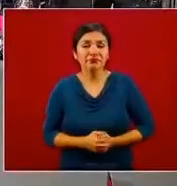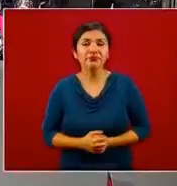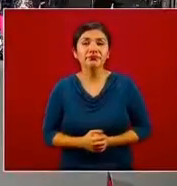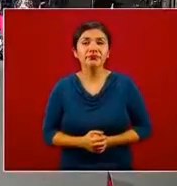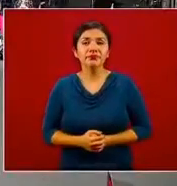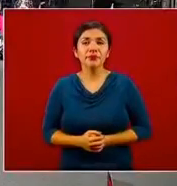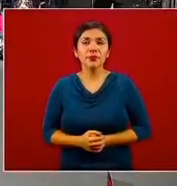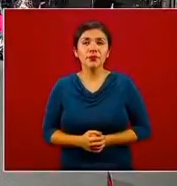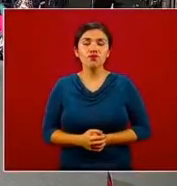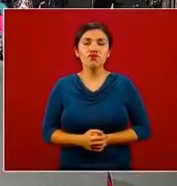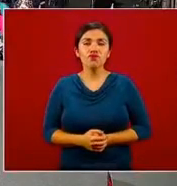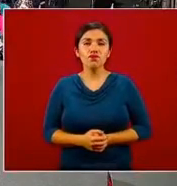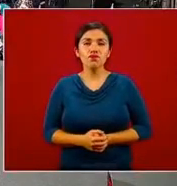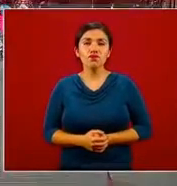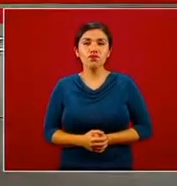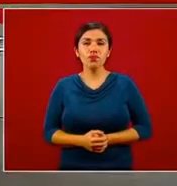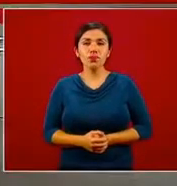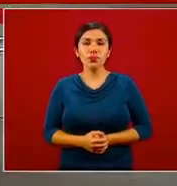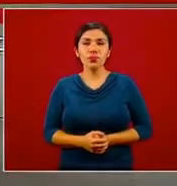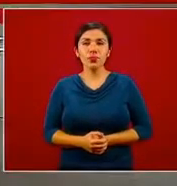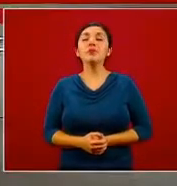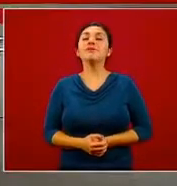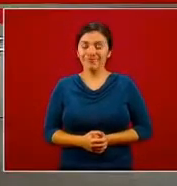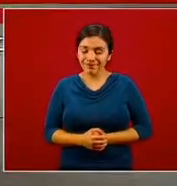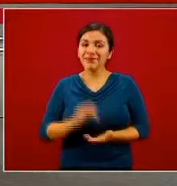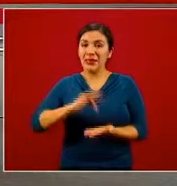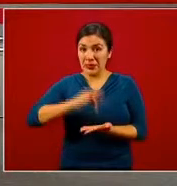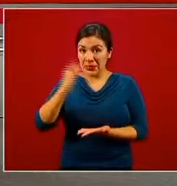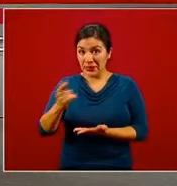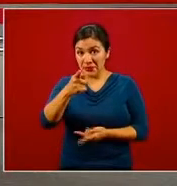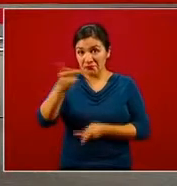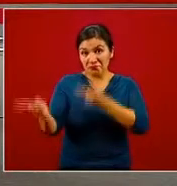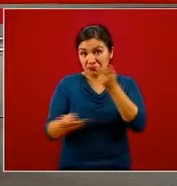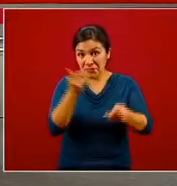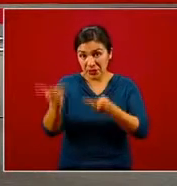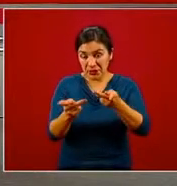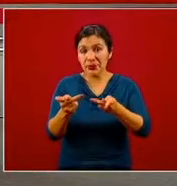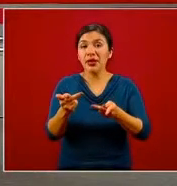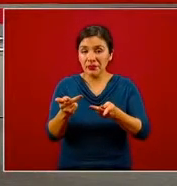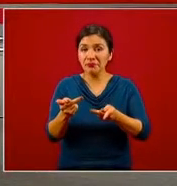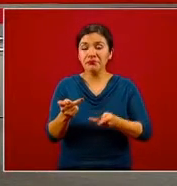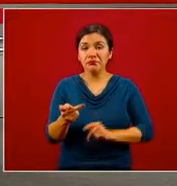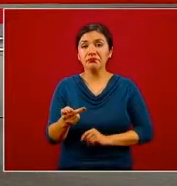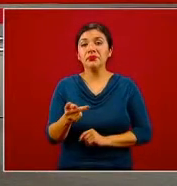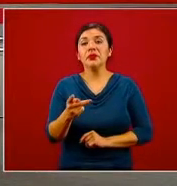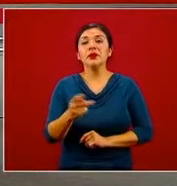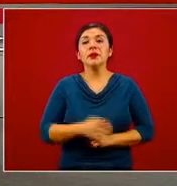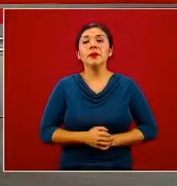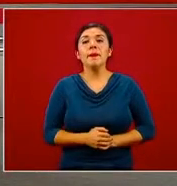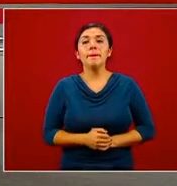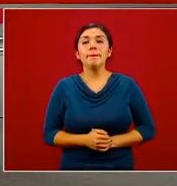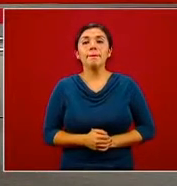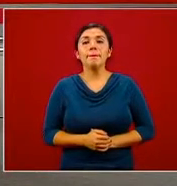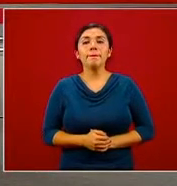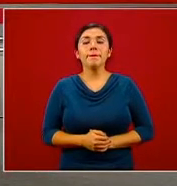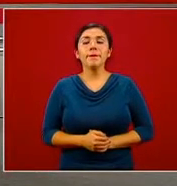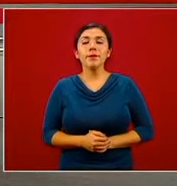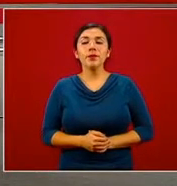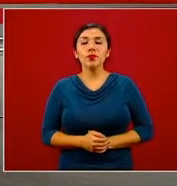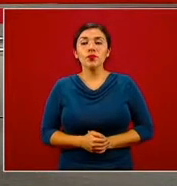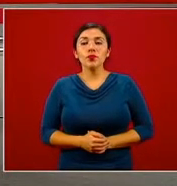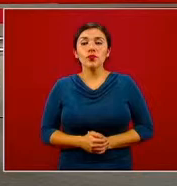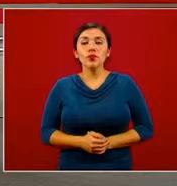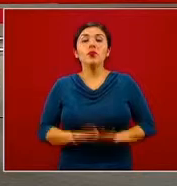coming out of COVID at that time, but into flu season, and we'd like to know what would be the plan in that case.